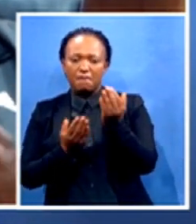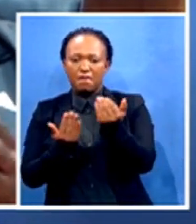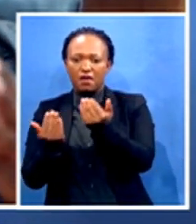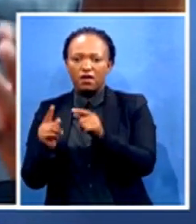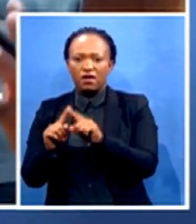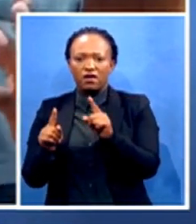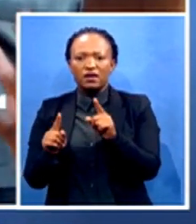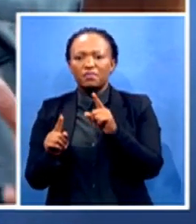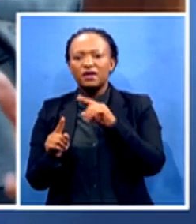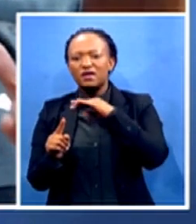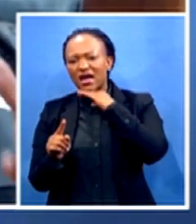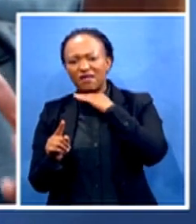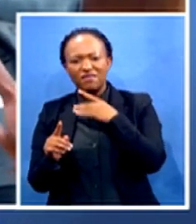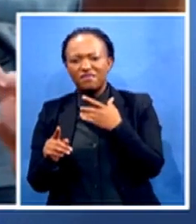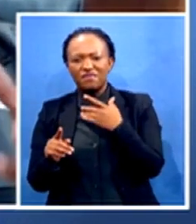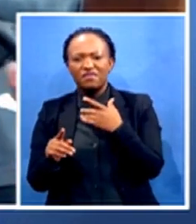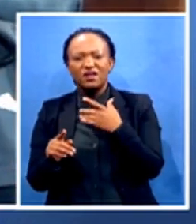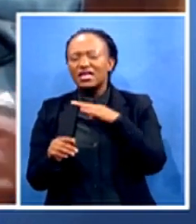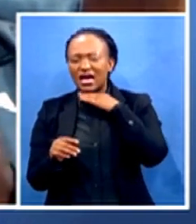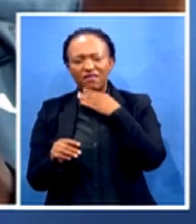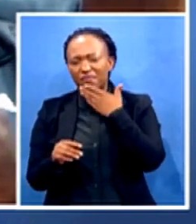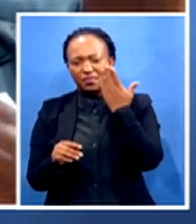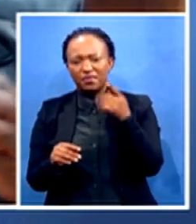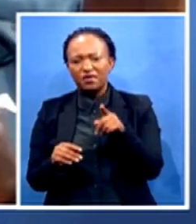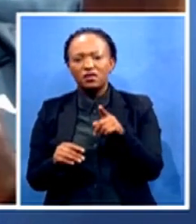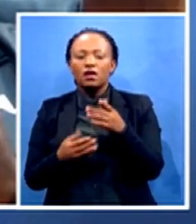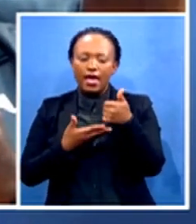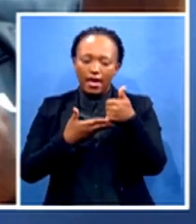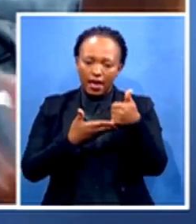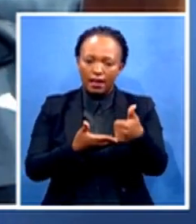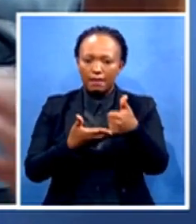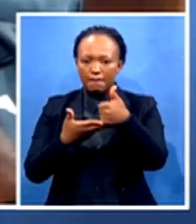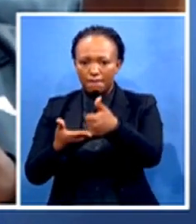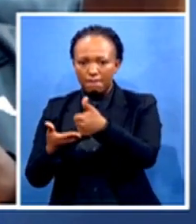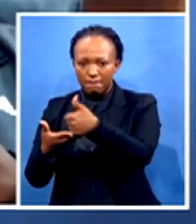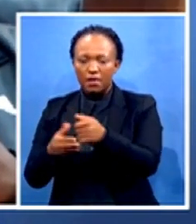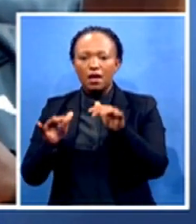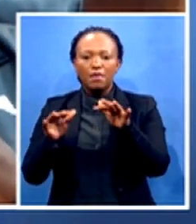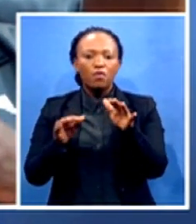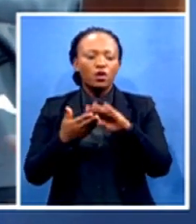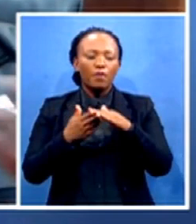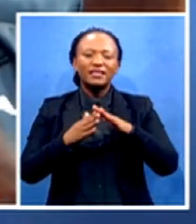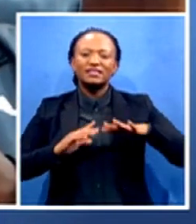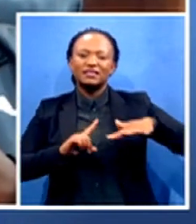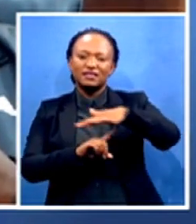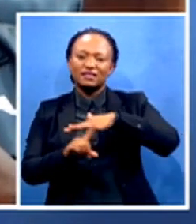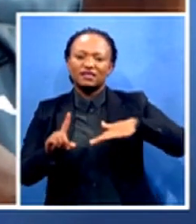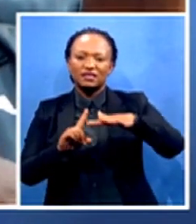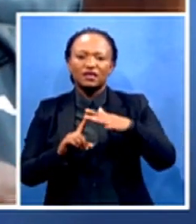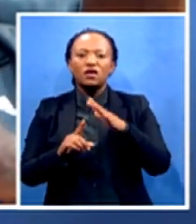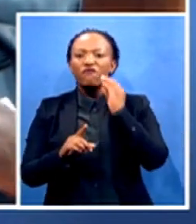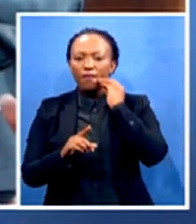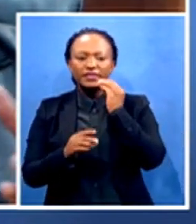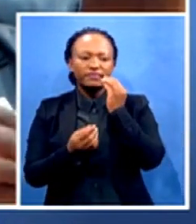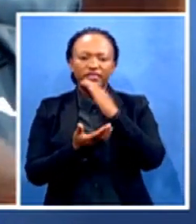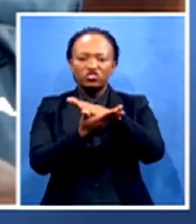not enough. Assist the people around your community, around your area. Share information. Don't take it for granted. Whether